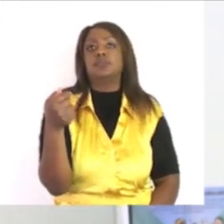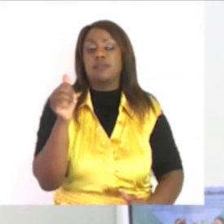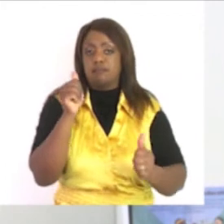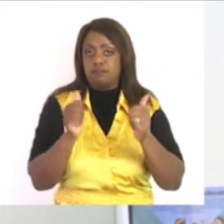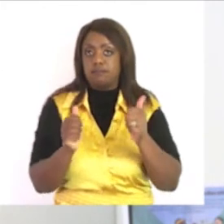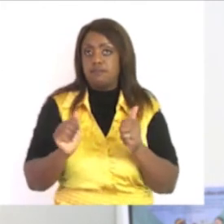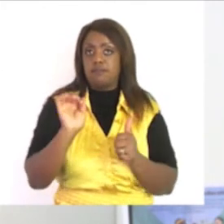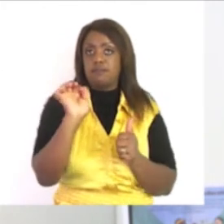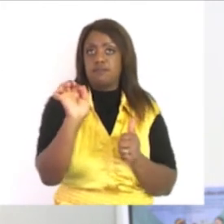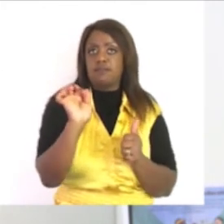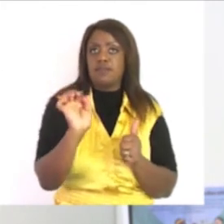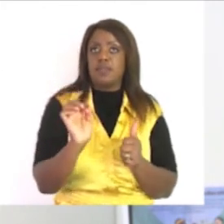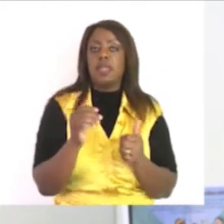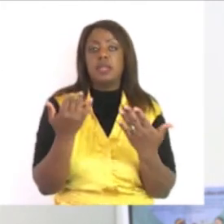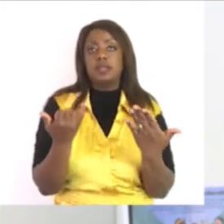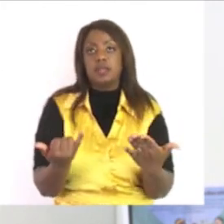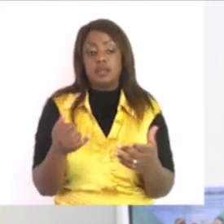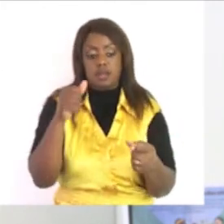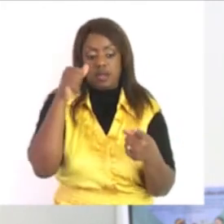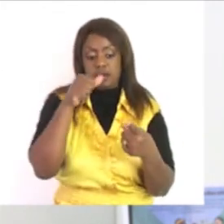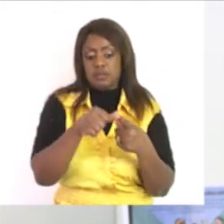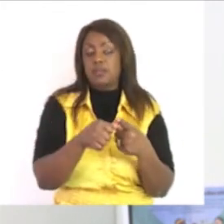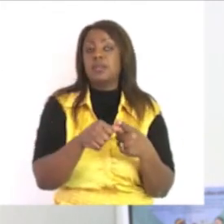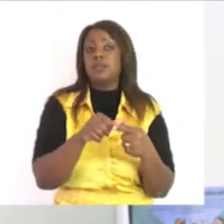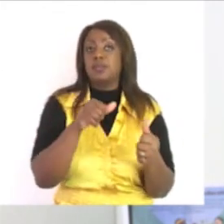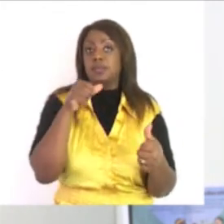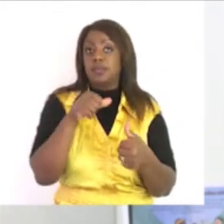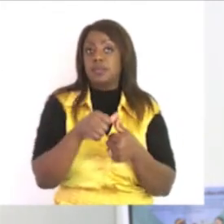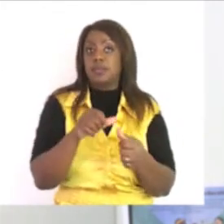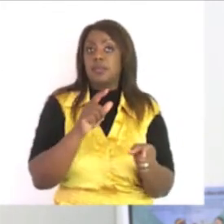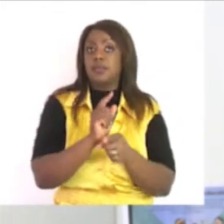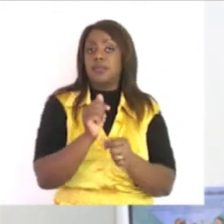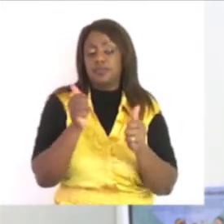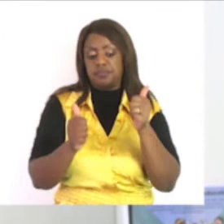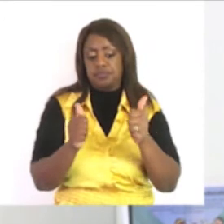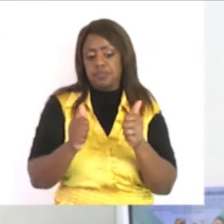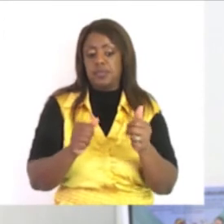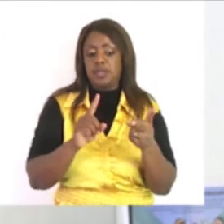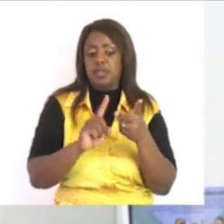your estimate is 8.1 kg. Okay.